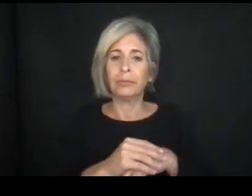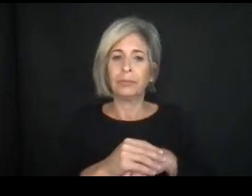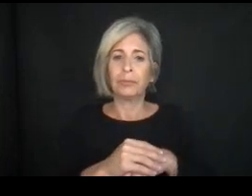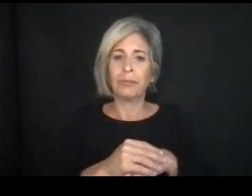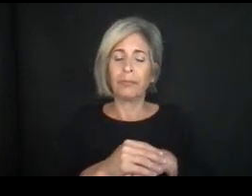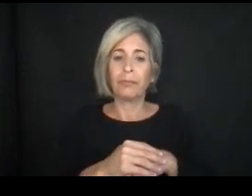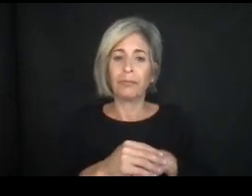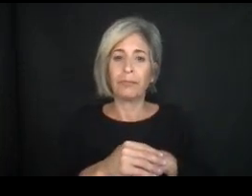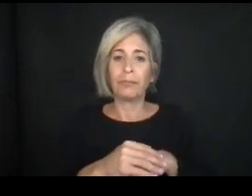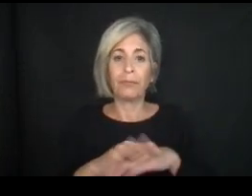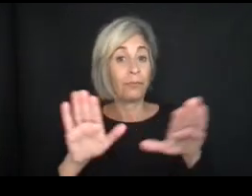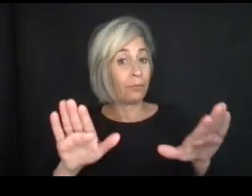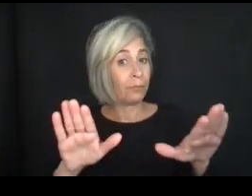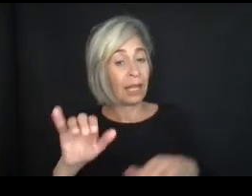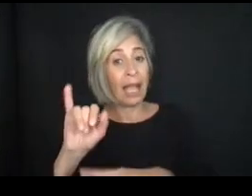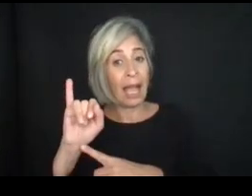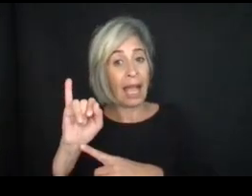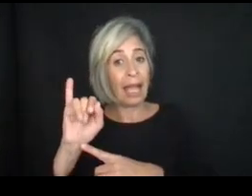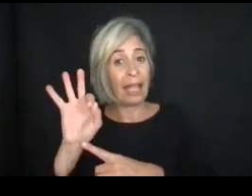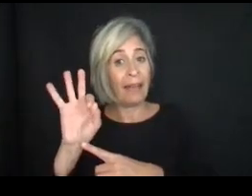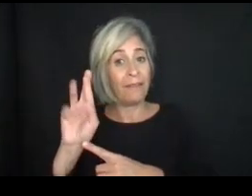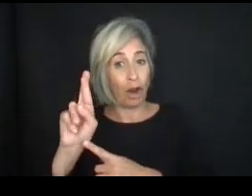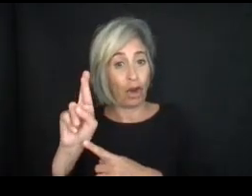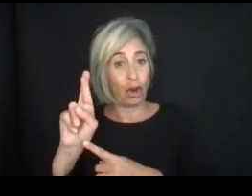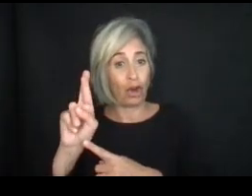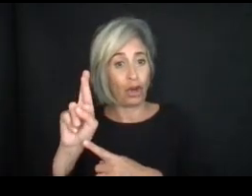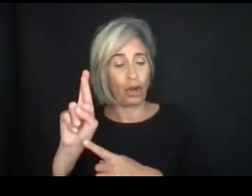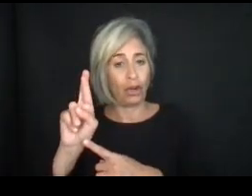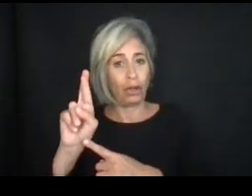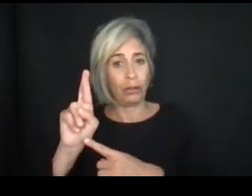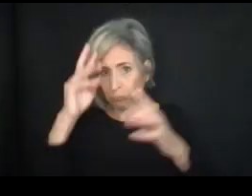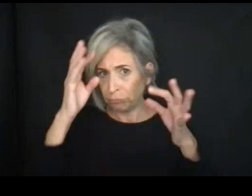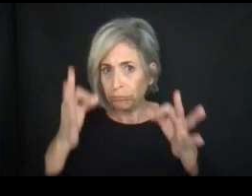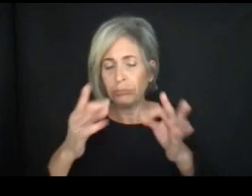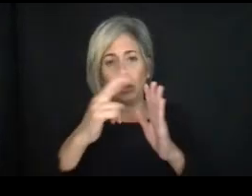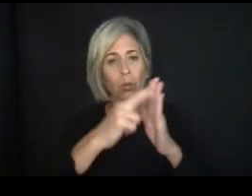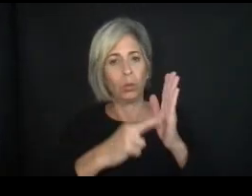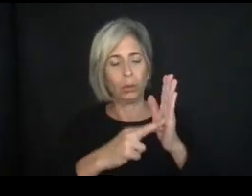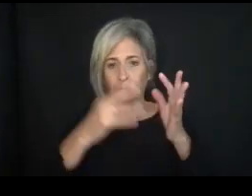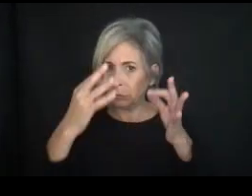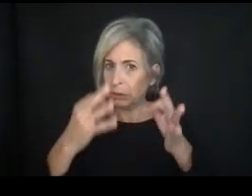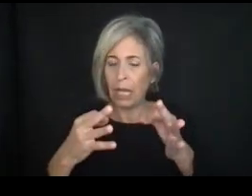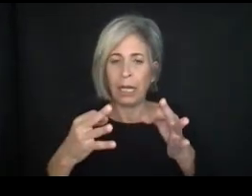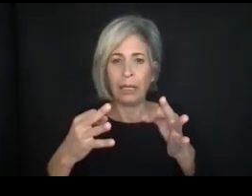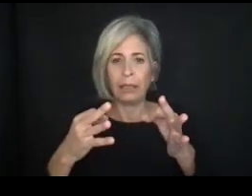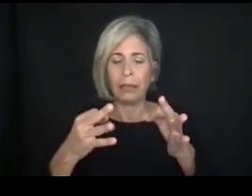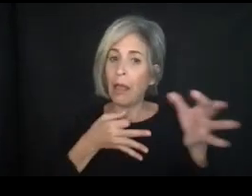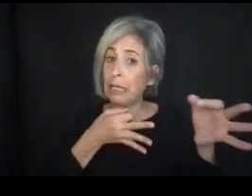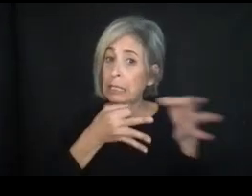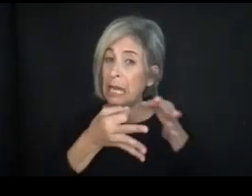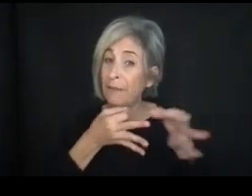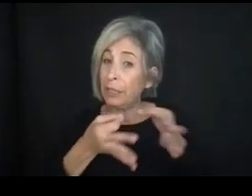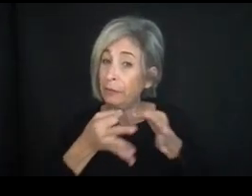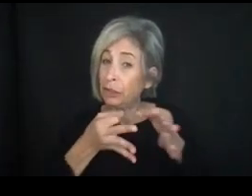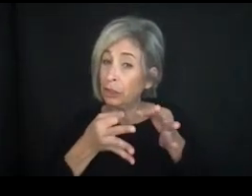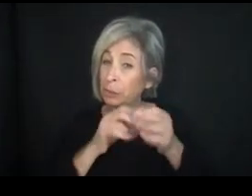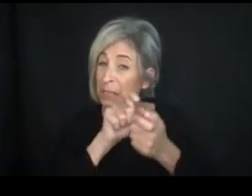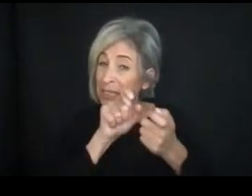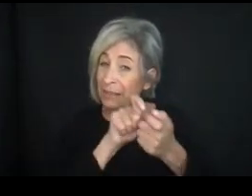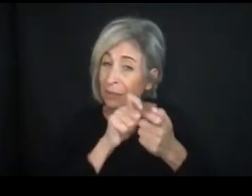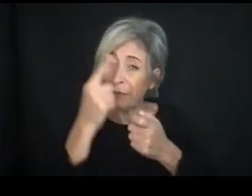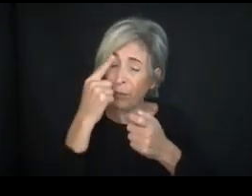Now, the IFR, the interim final rule, gives definition, a specific definition